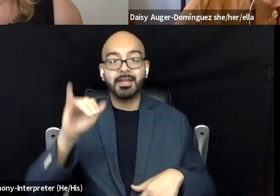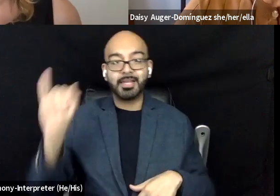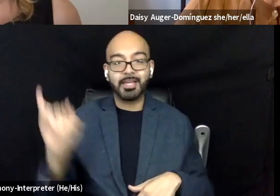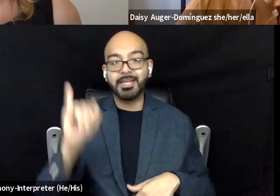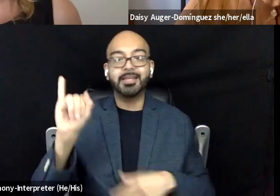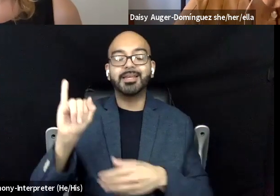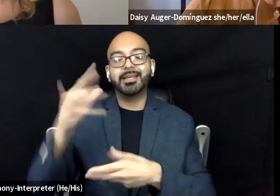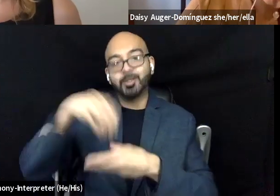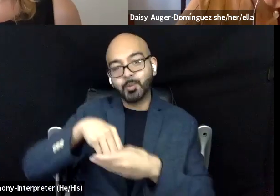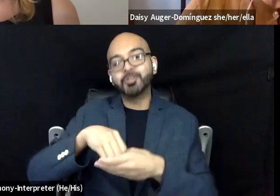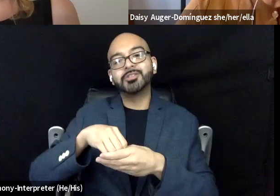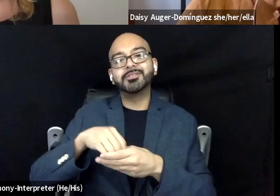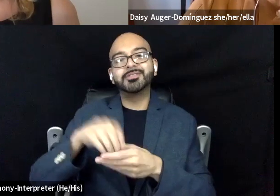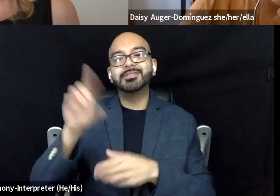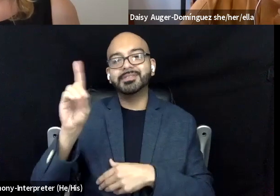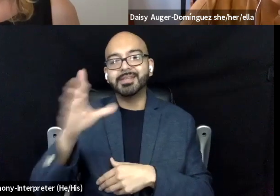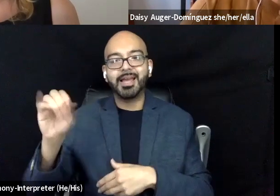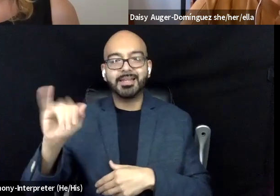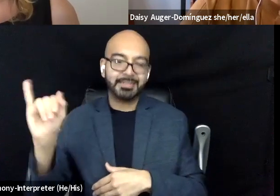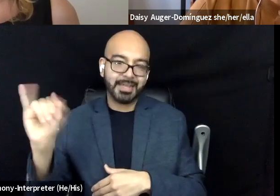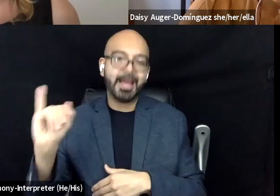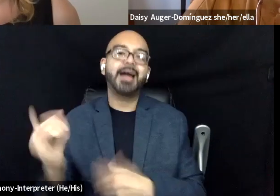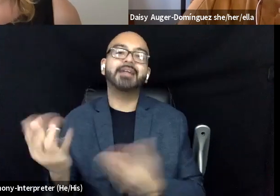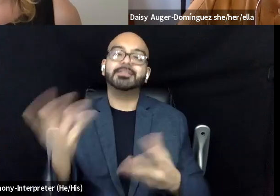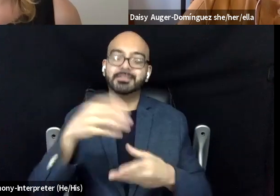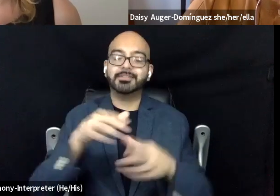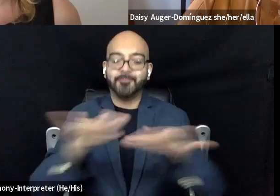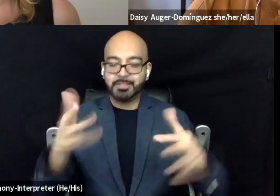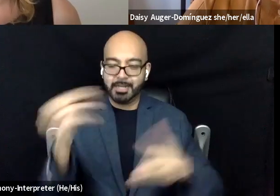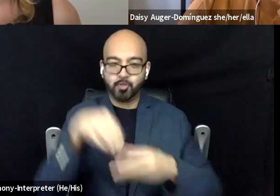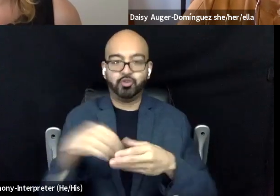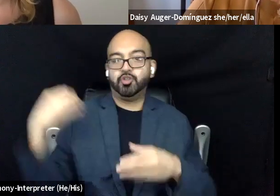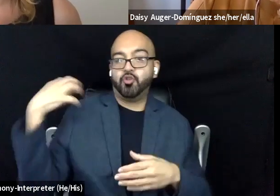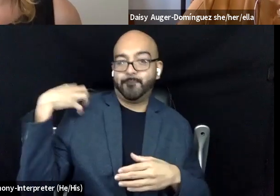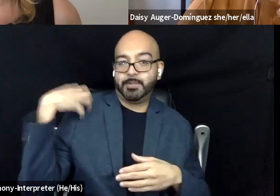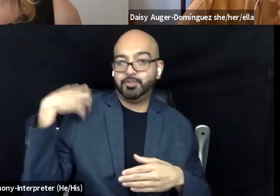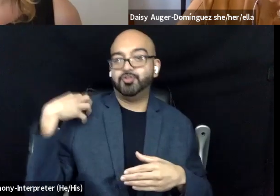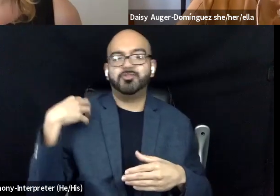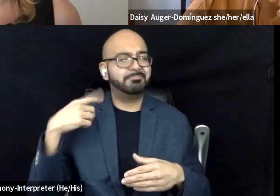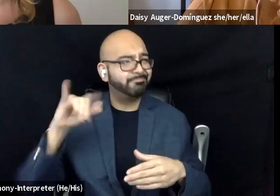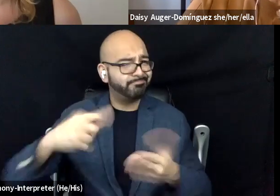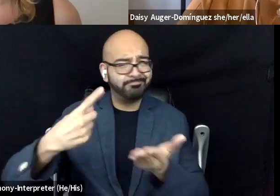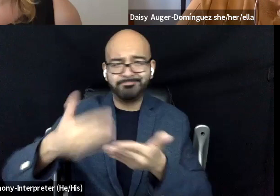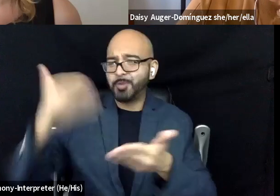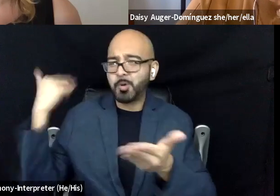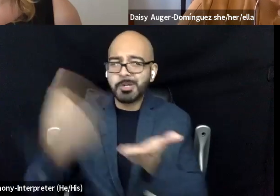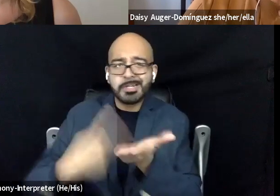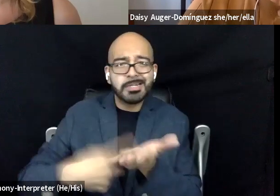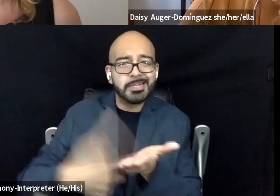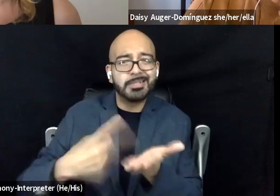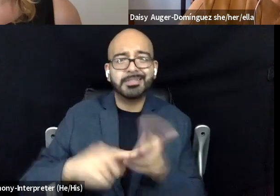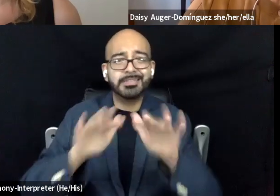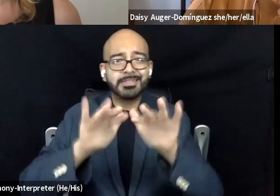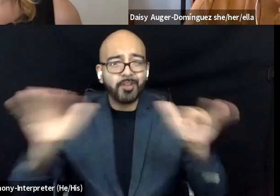didn't really talk about diversity and inclusion much. And frankly, I had never thought of HR as a role that I